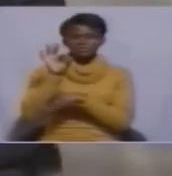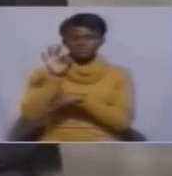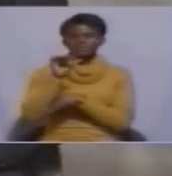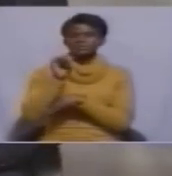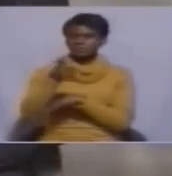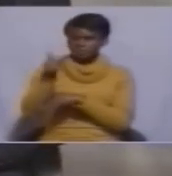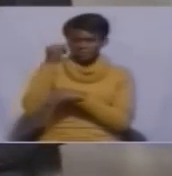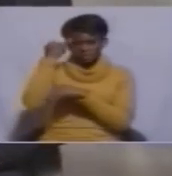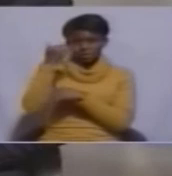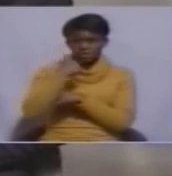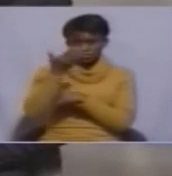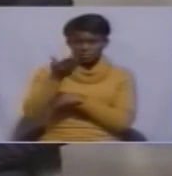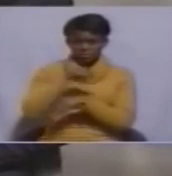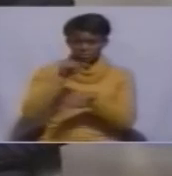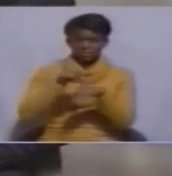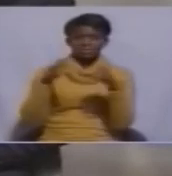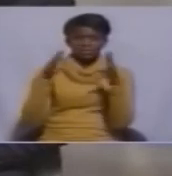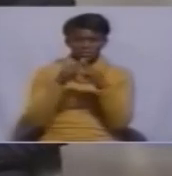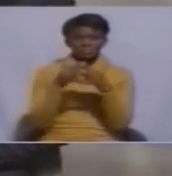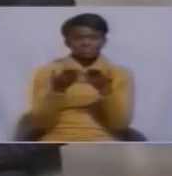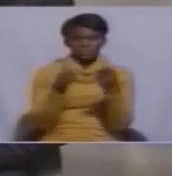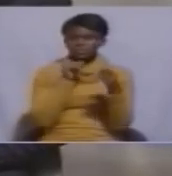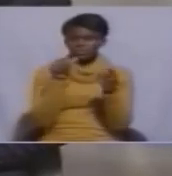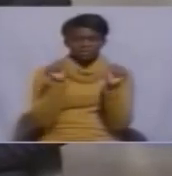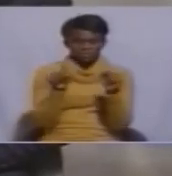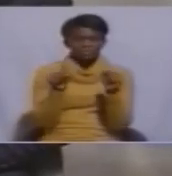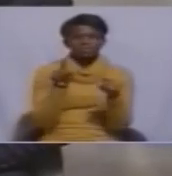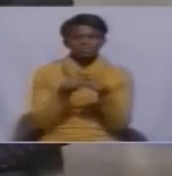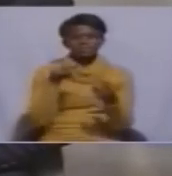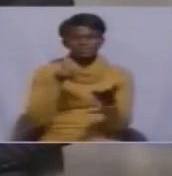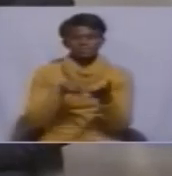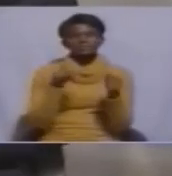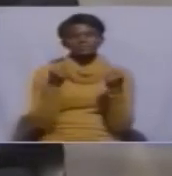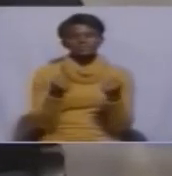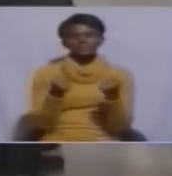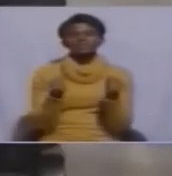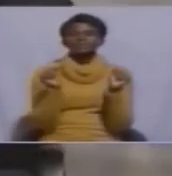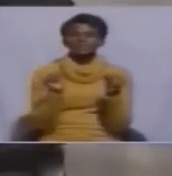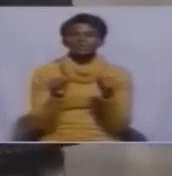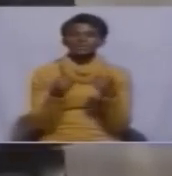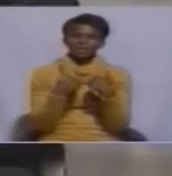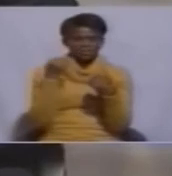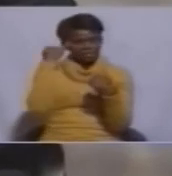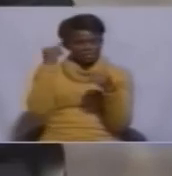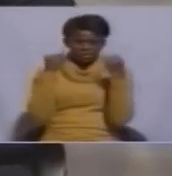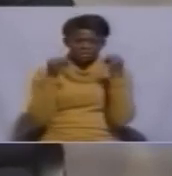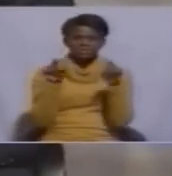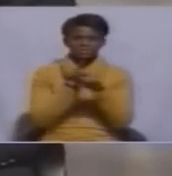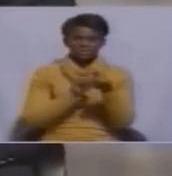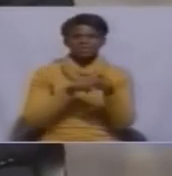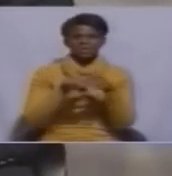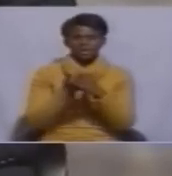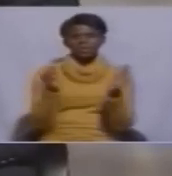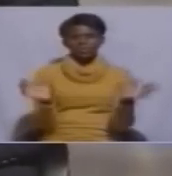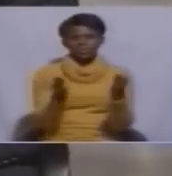of a view that the National Assembly are not able to discharge their functions, he can initiate the process and then which can culminate